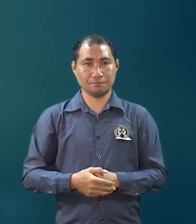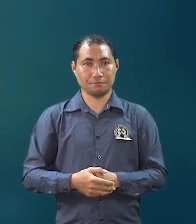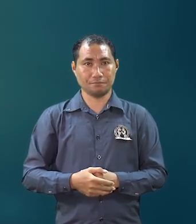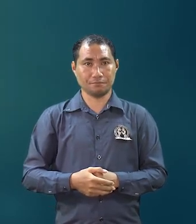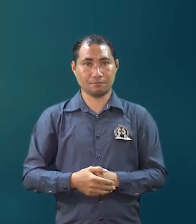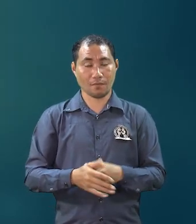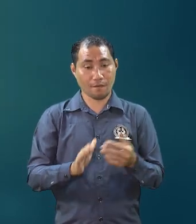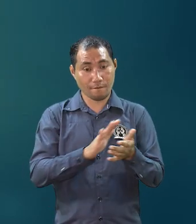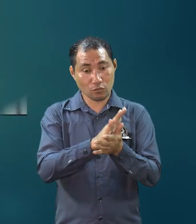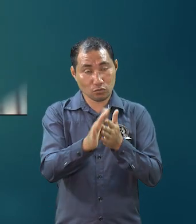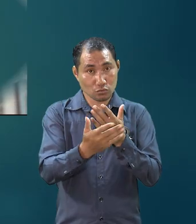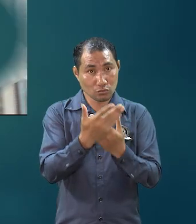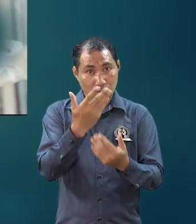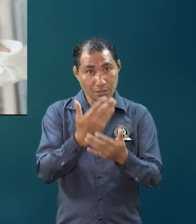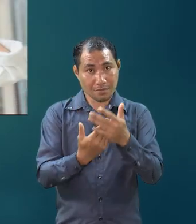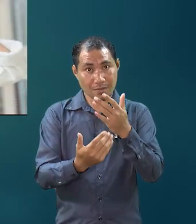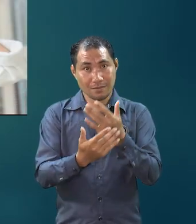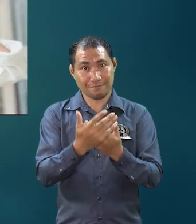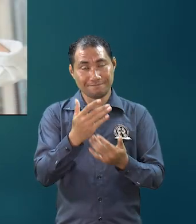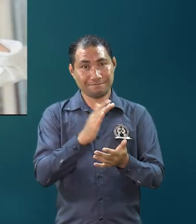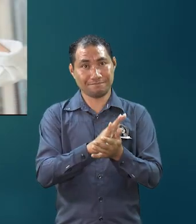Washing your hands